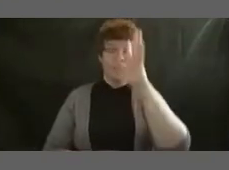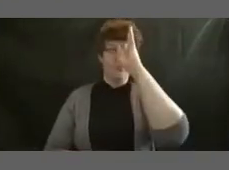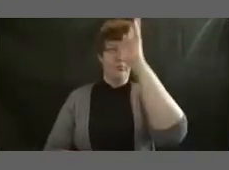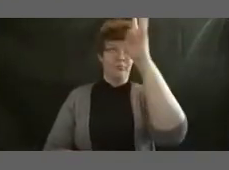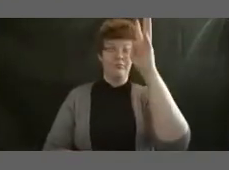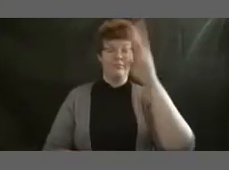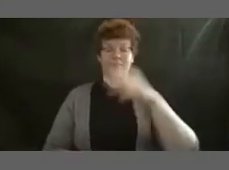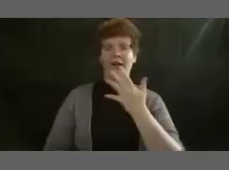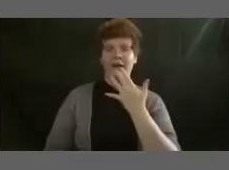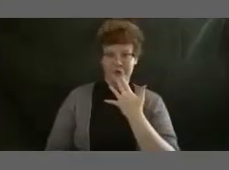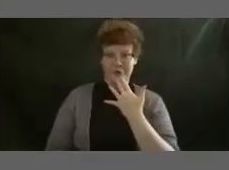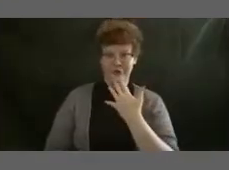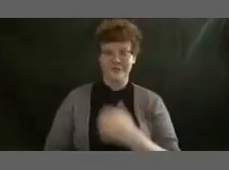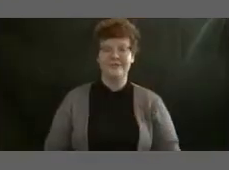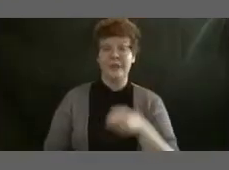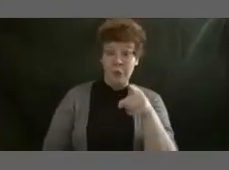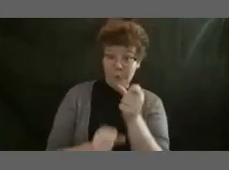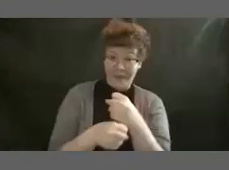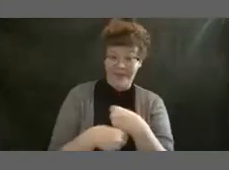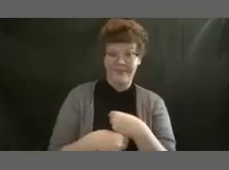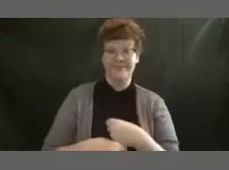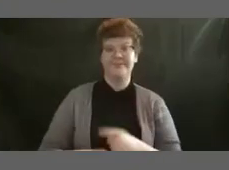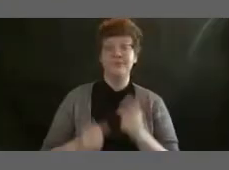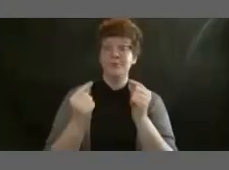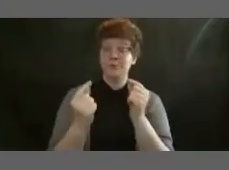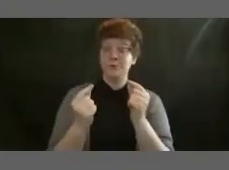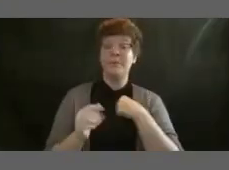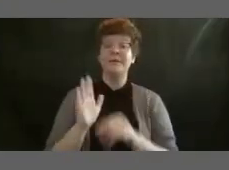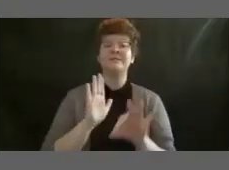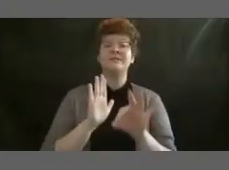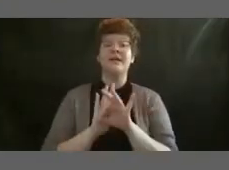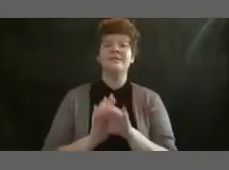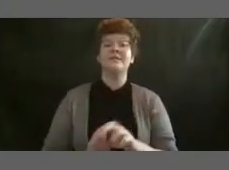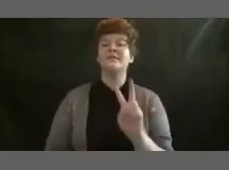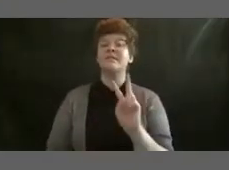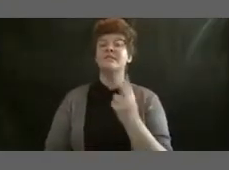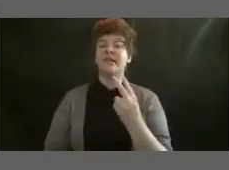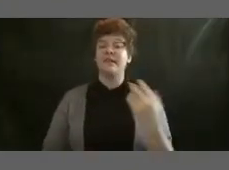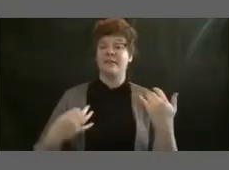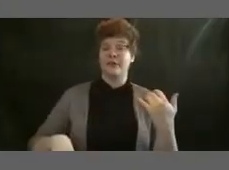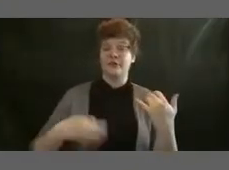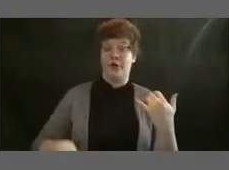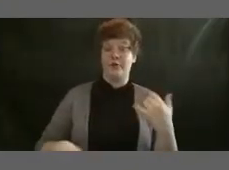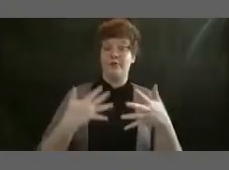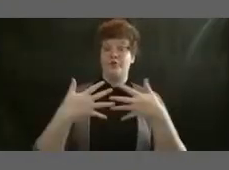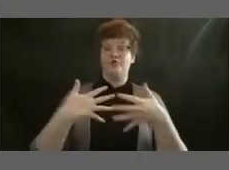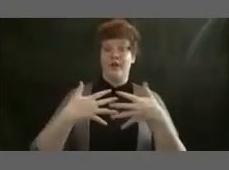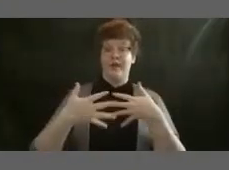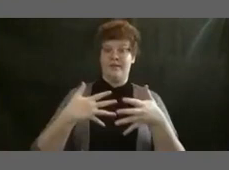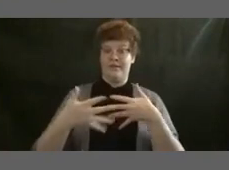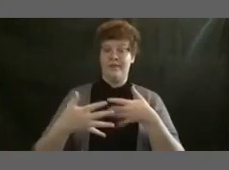what I want to do now is I'm going to select the gray guitar right here, and we're going to create our own custom color